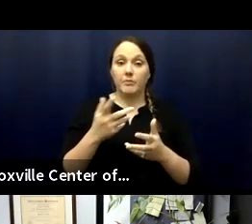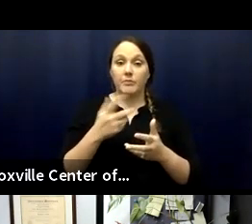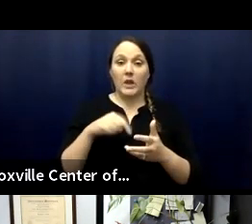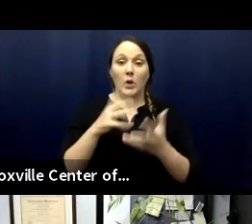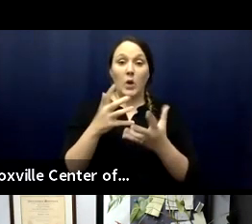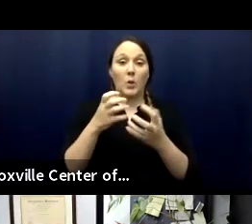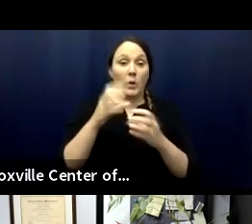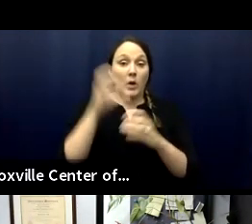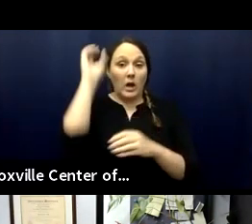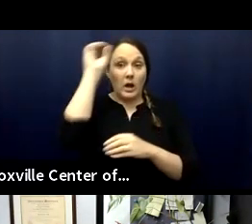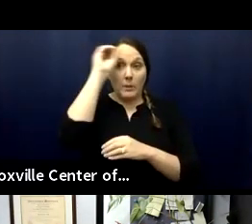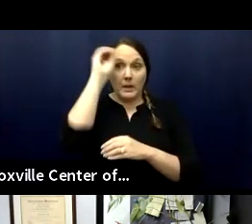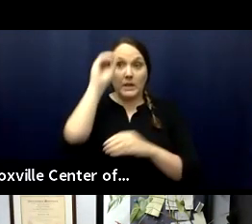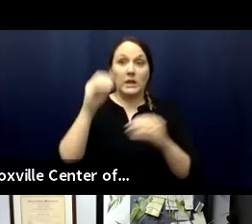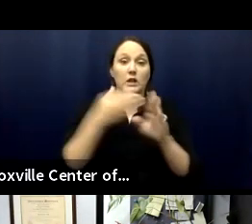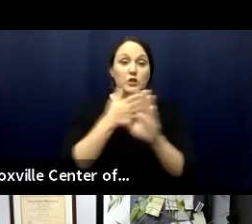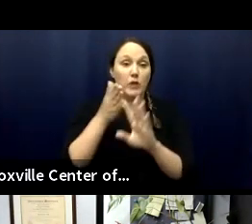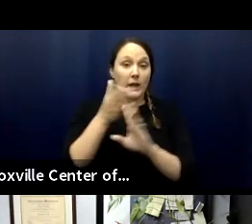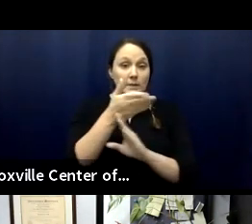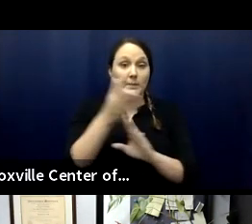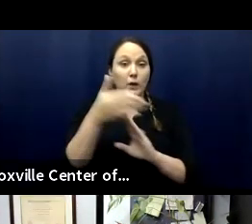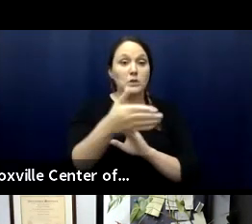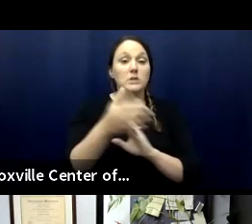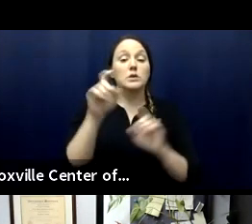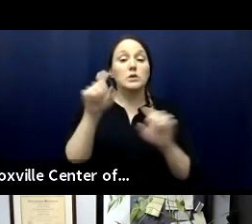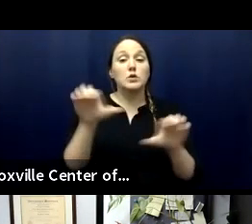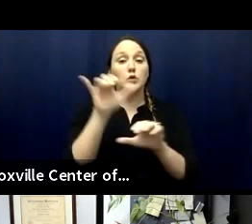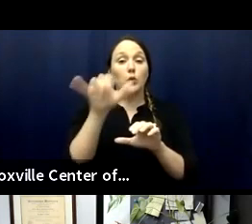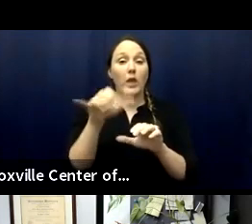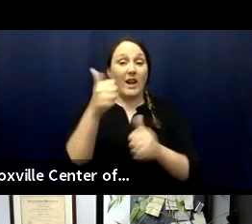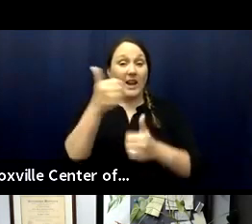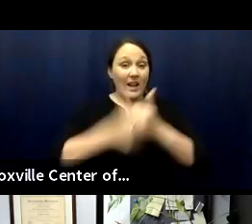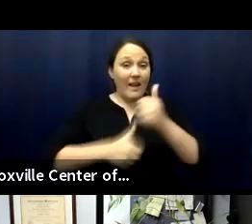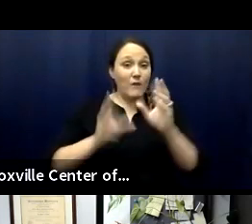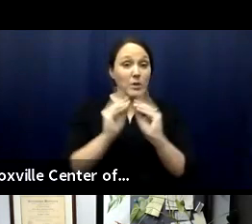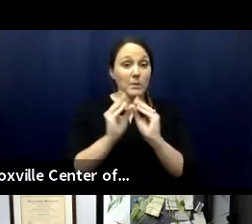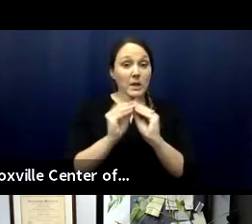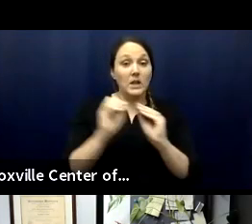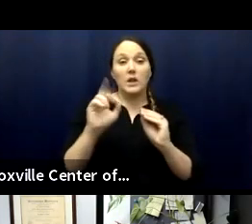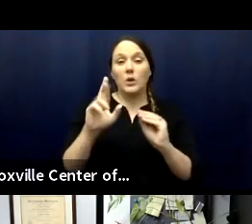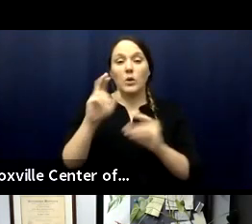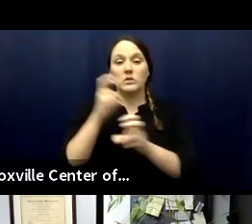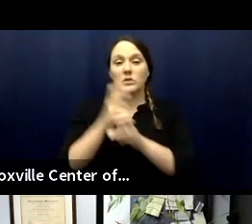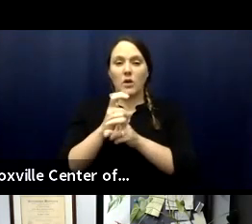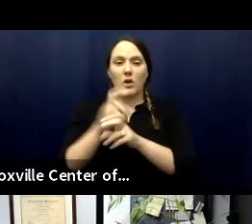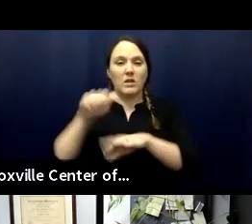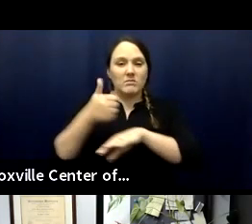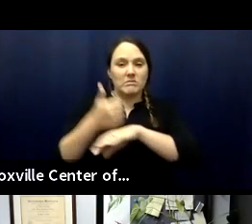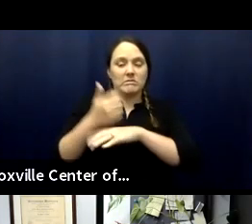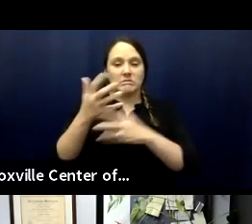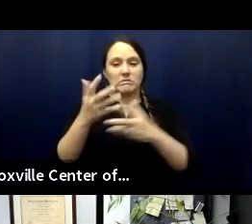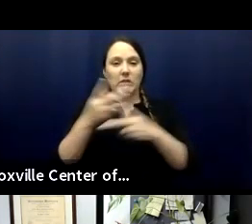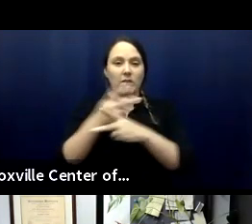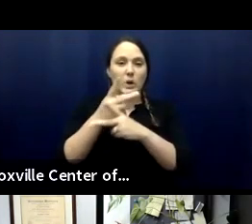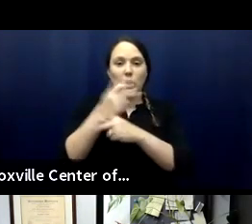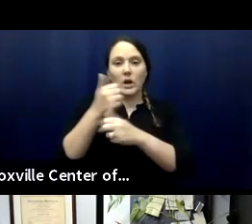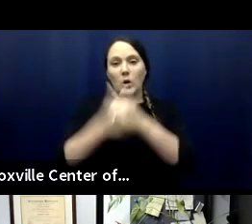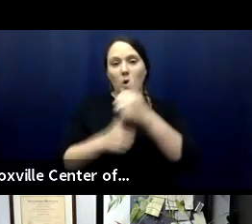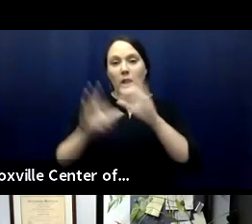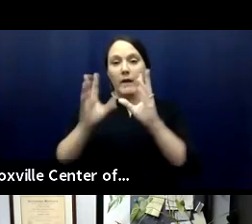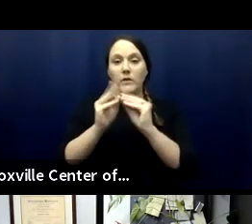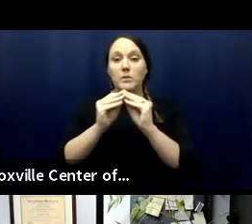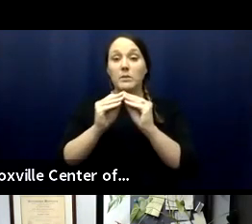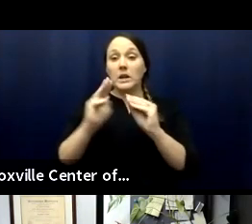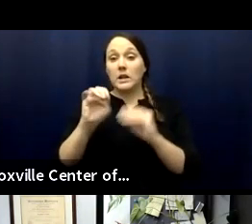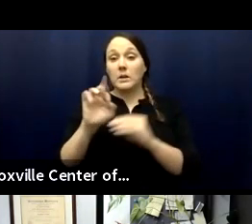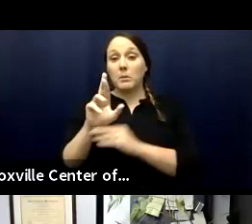and transparency, do this at every meeting? Are there logistical problems in doing this with every meeting? And Mayor Jacobs can